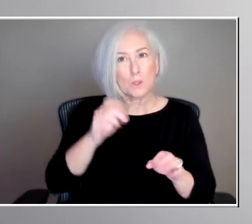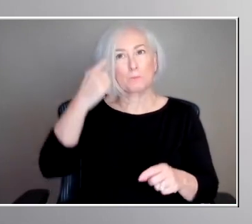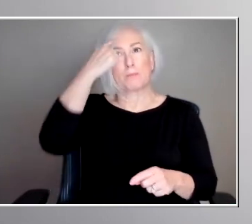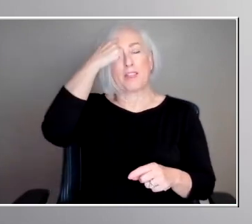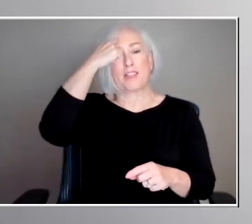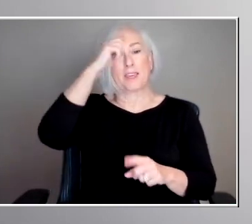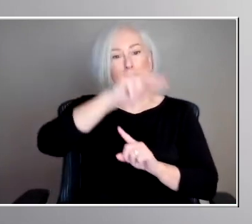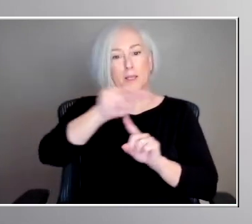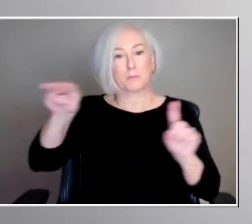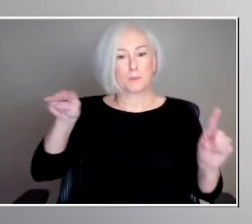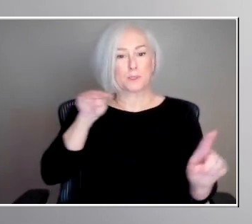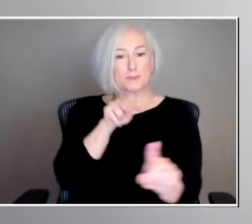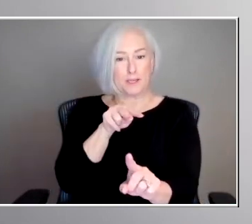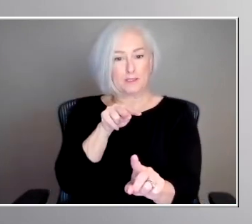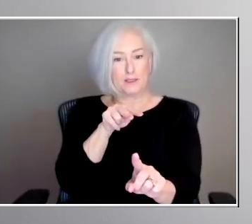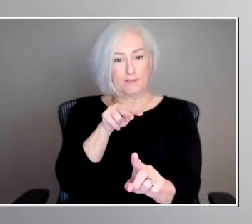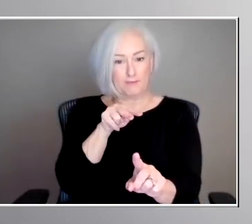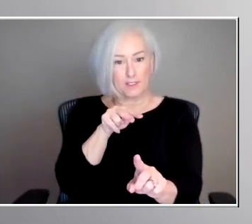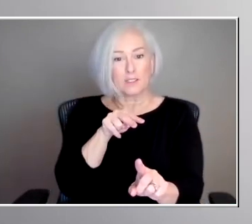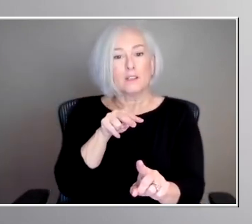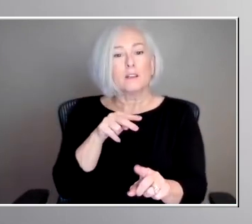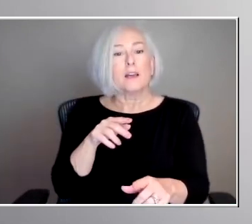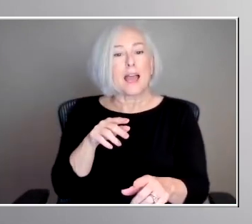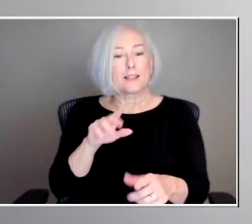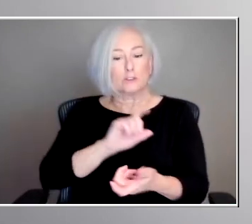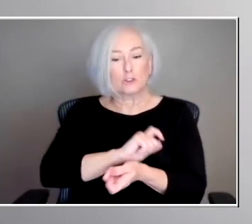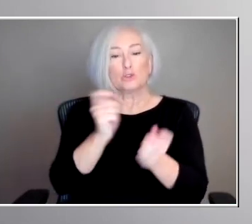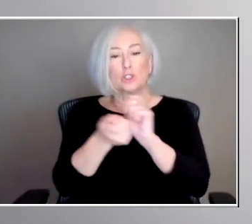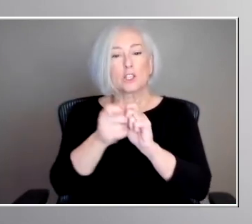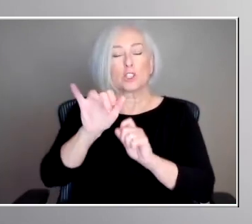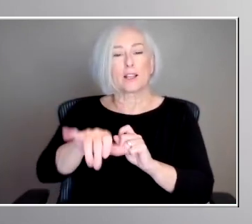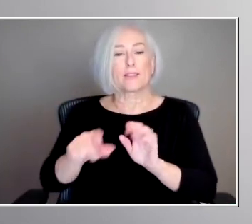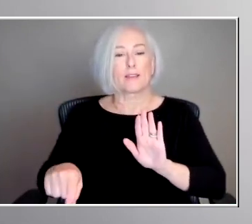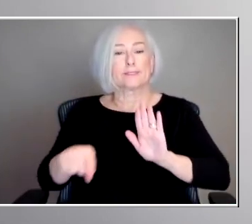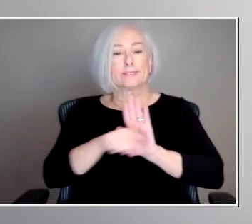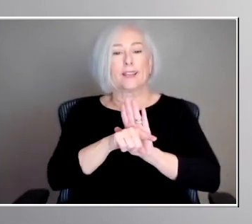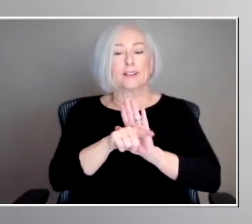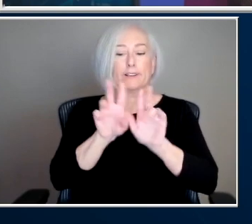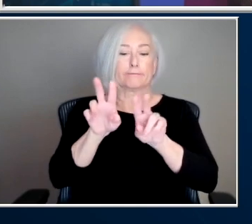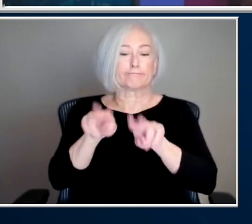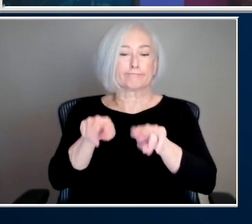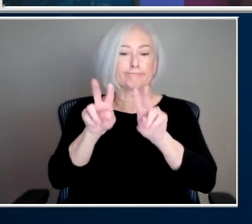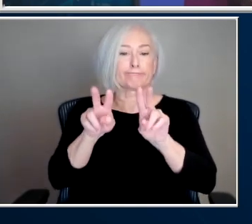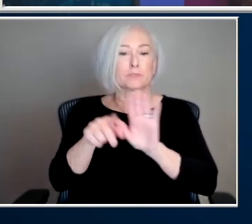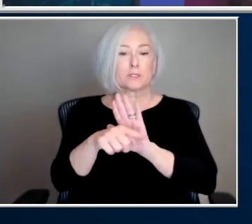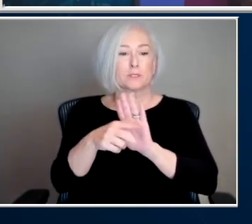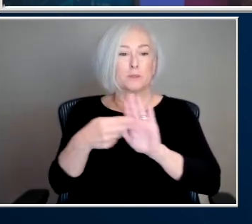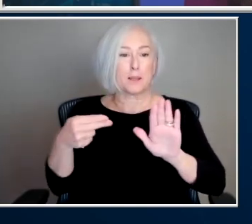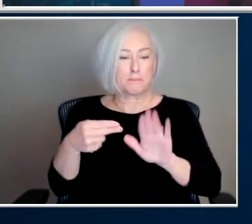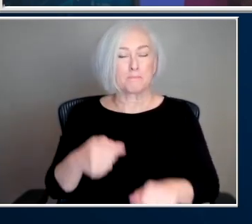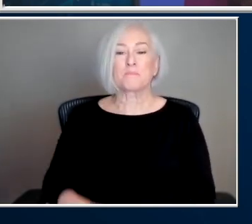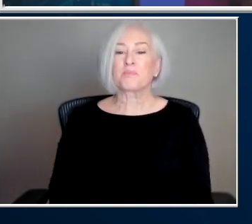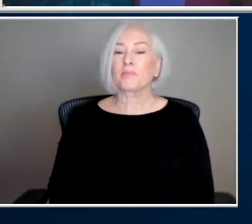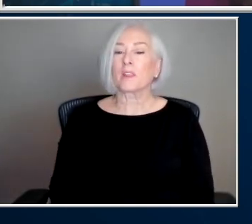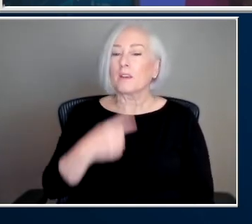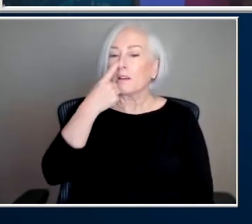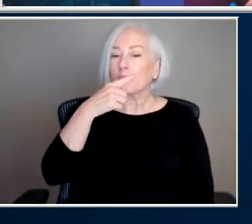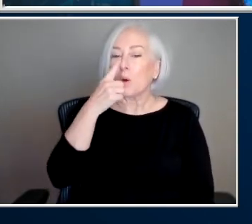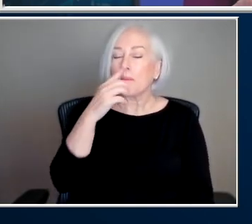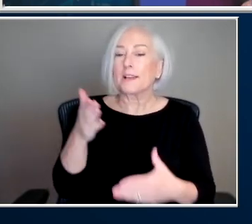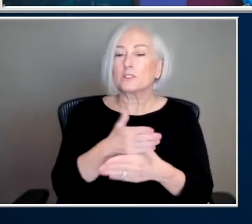that stigma has been a growing experience for me, for sure. Can you share some of the ways that